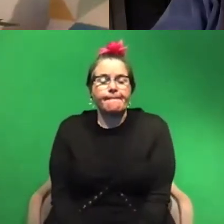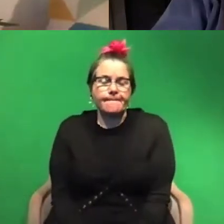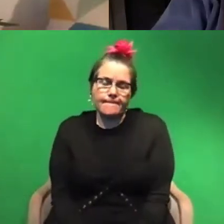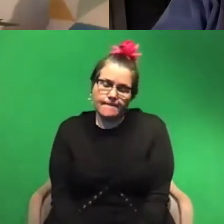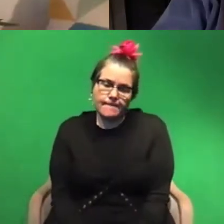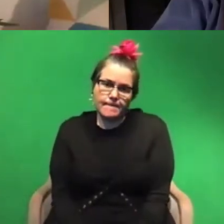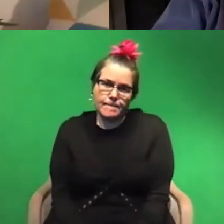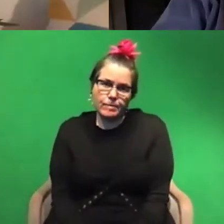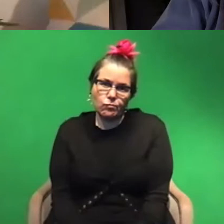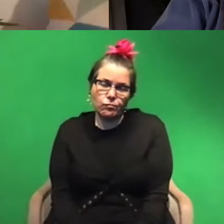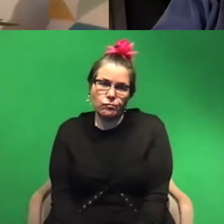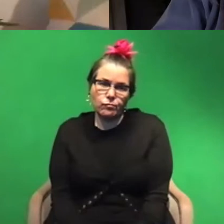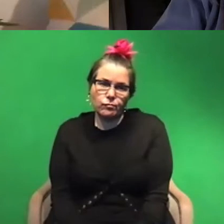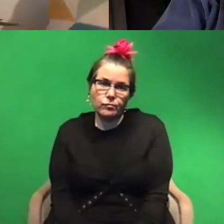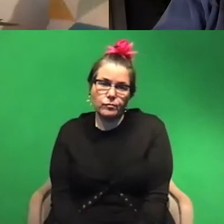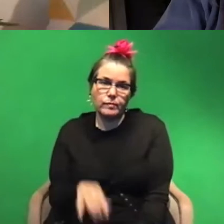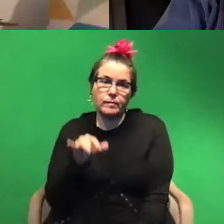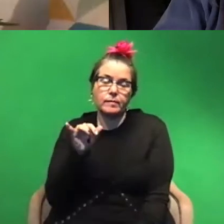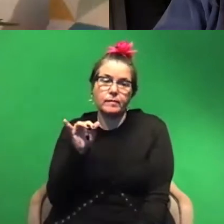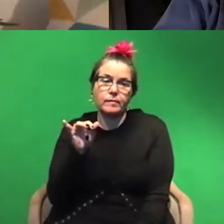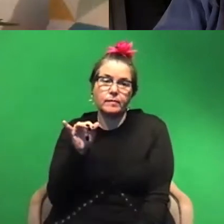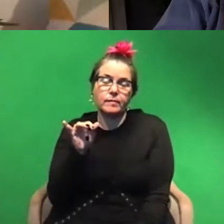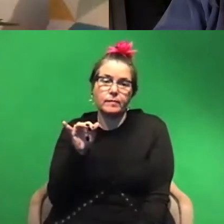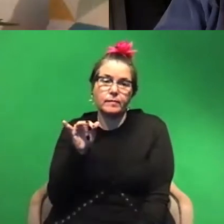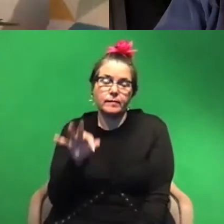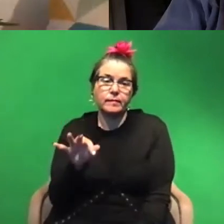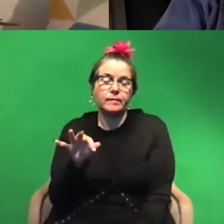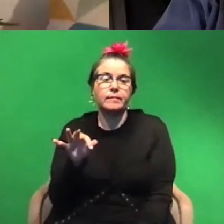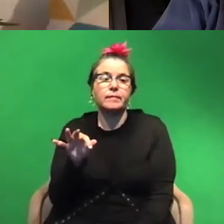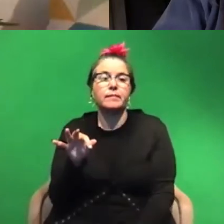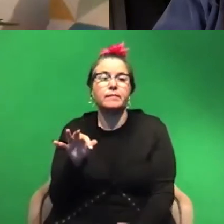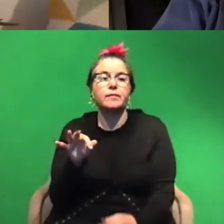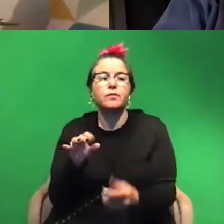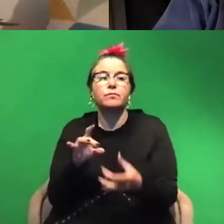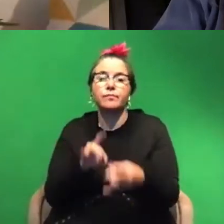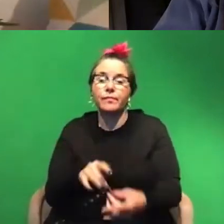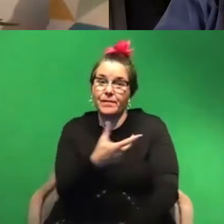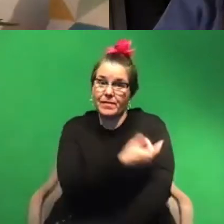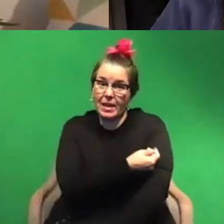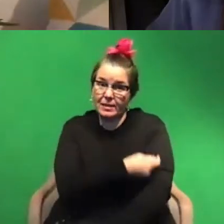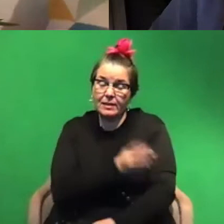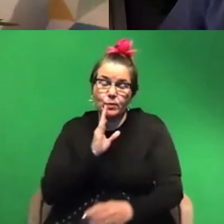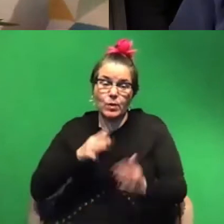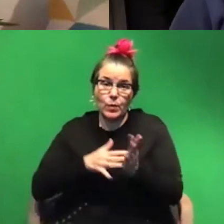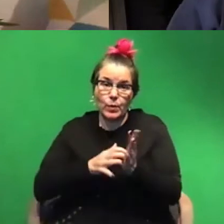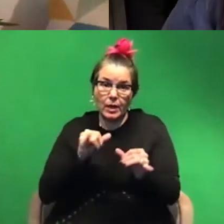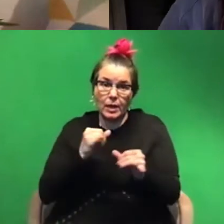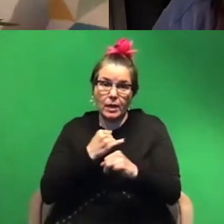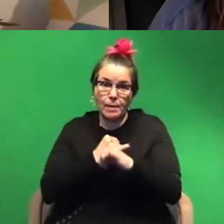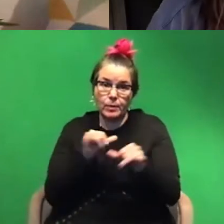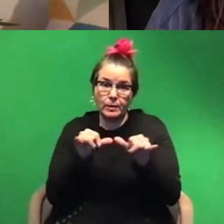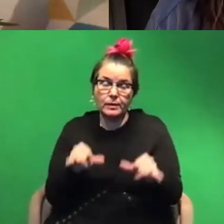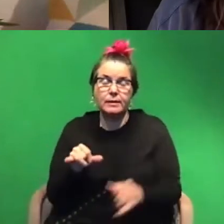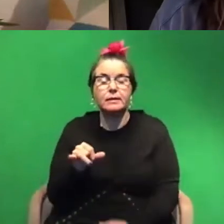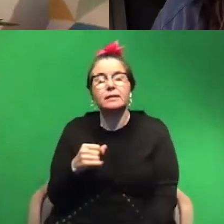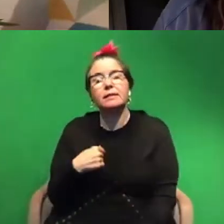So if they're referring to vaccines weakening our immune system, then I would